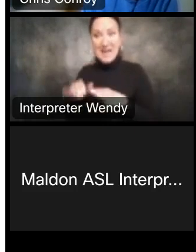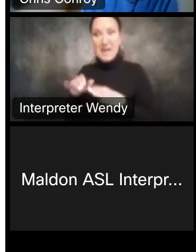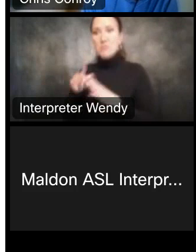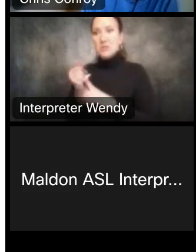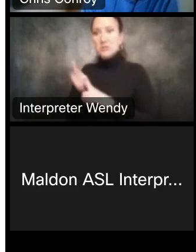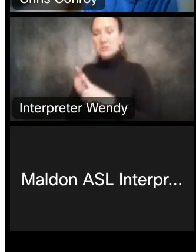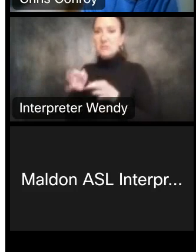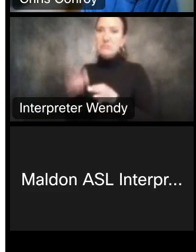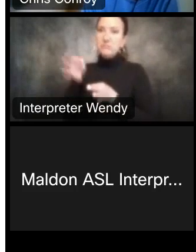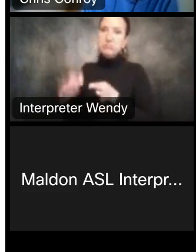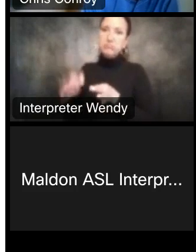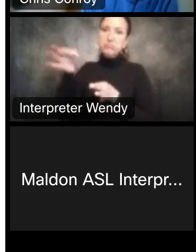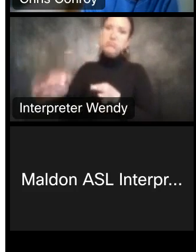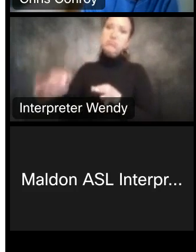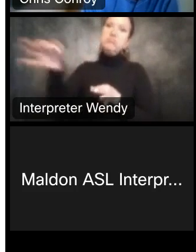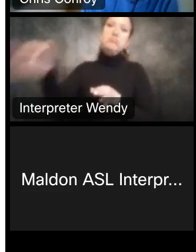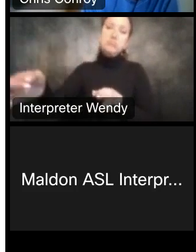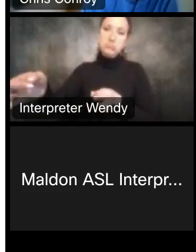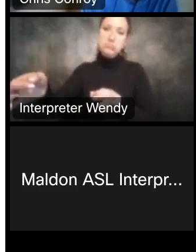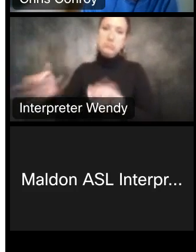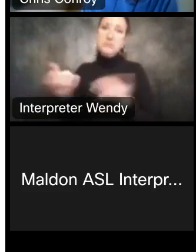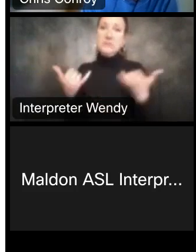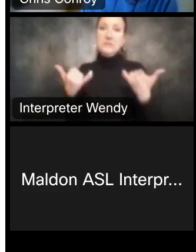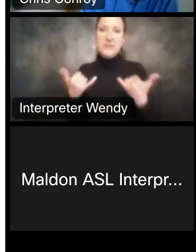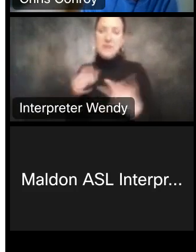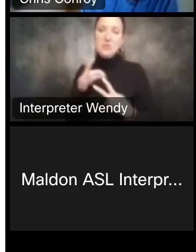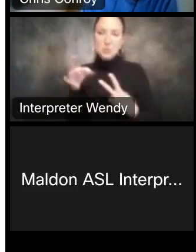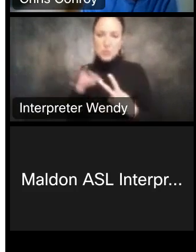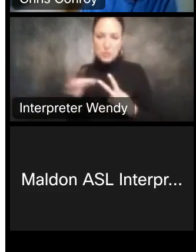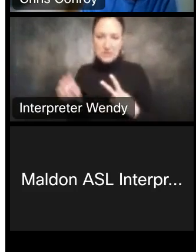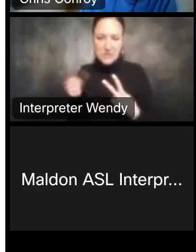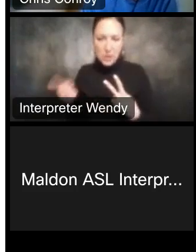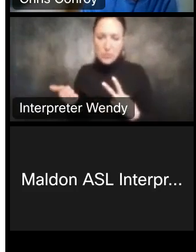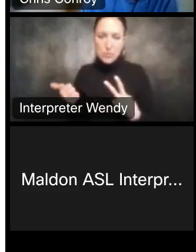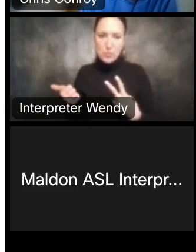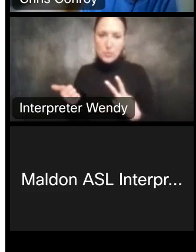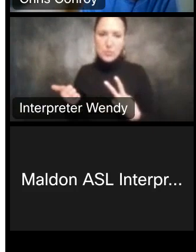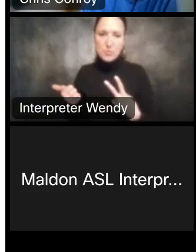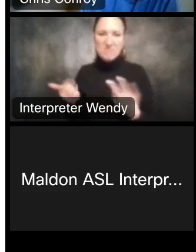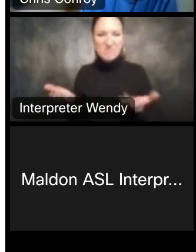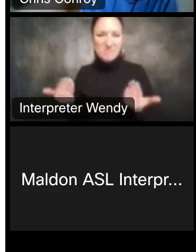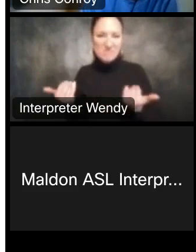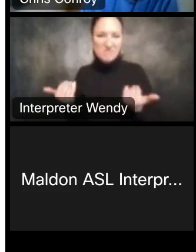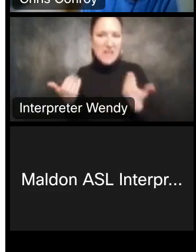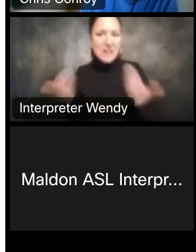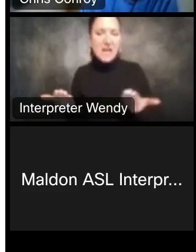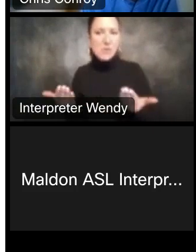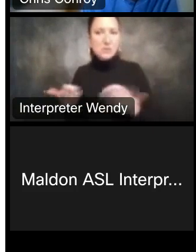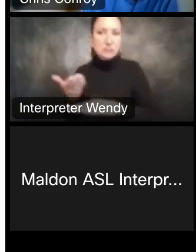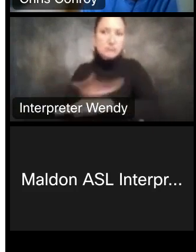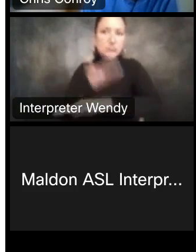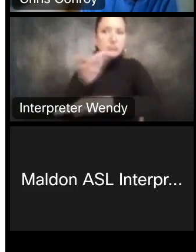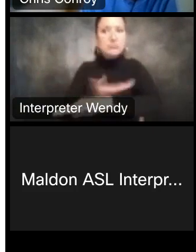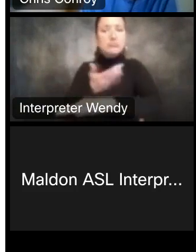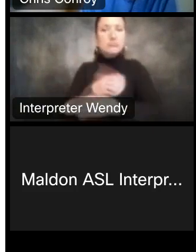significantly, and so we're looking at alternatives now that would allow us to move forward with improvements on New